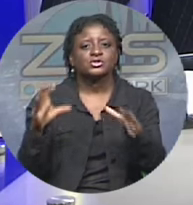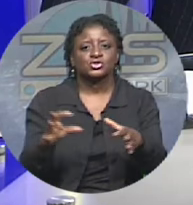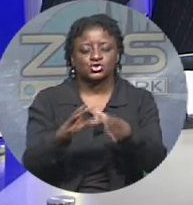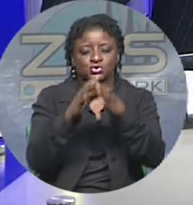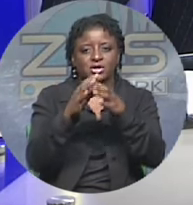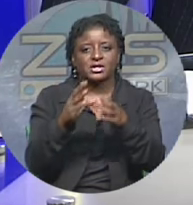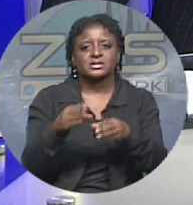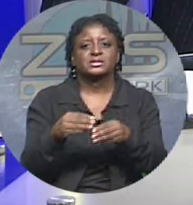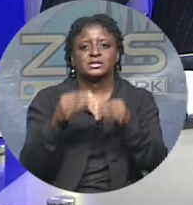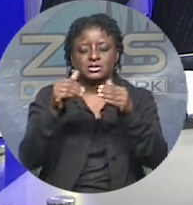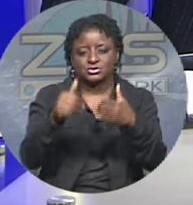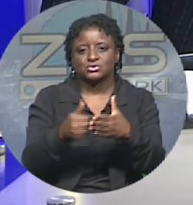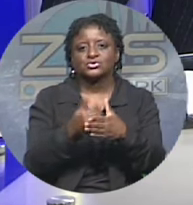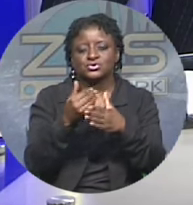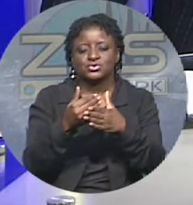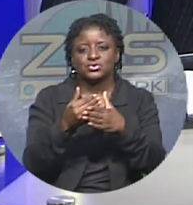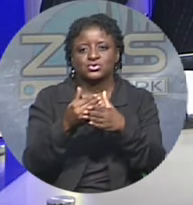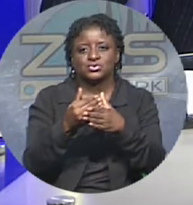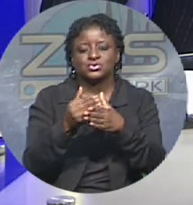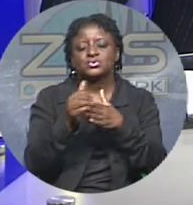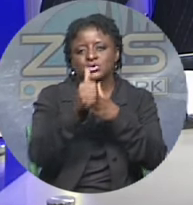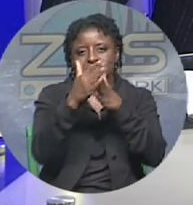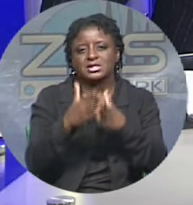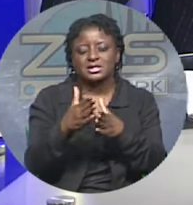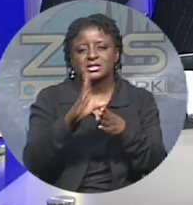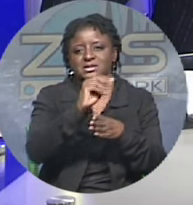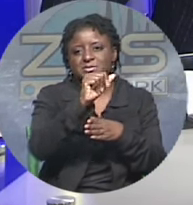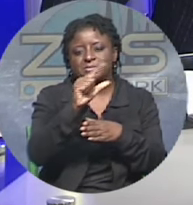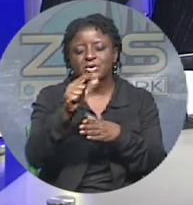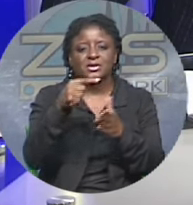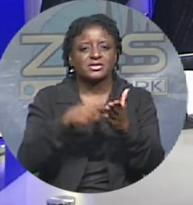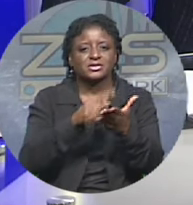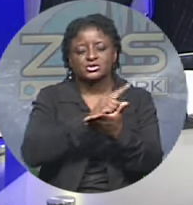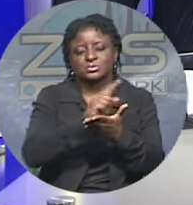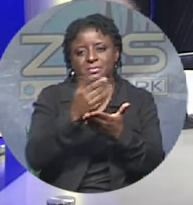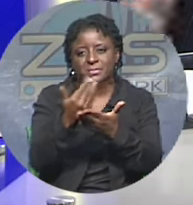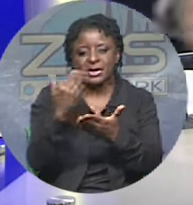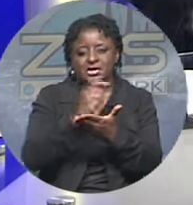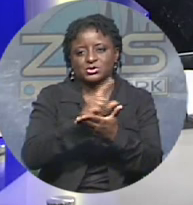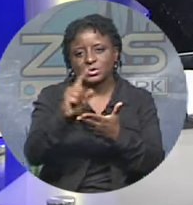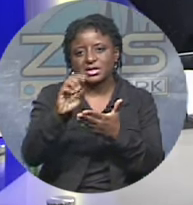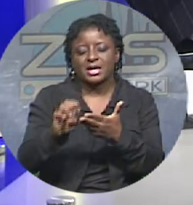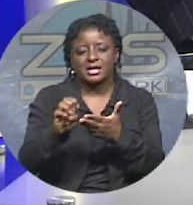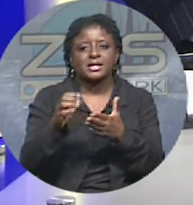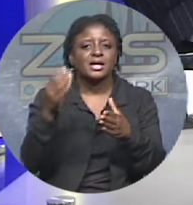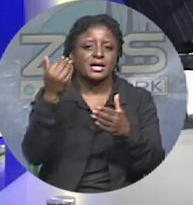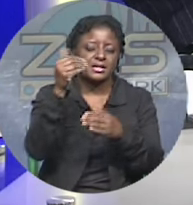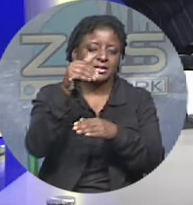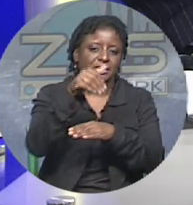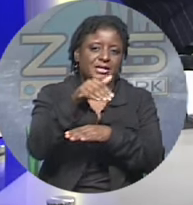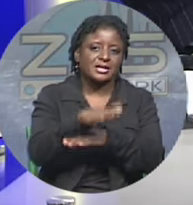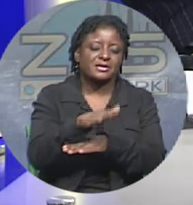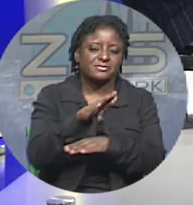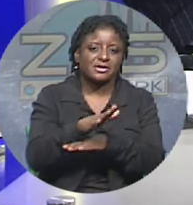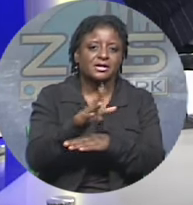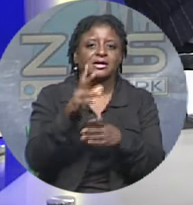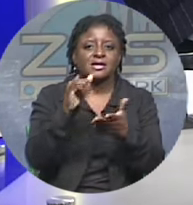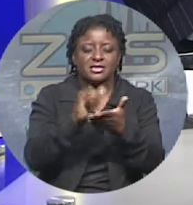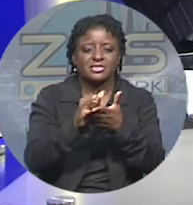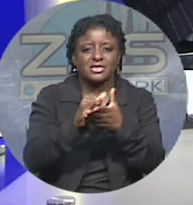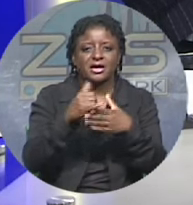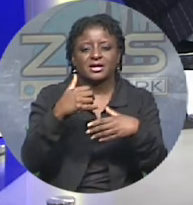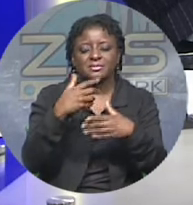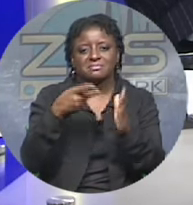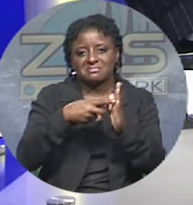the patronage of the newest lieutenant officer. And Jimenita Swain tells us tonight that it was an evening that heralded a changeover from the